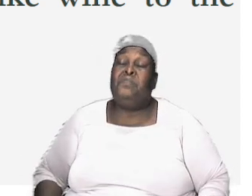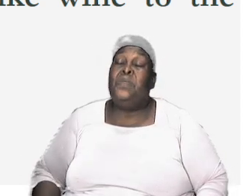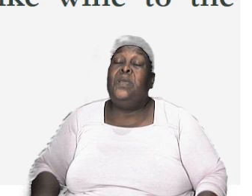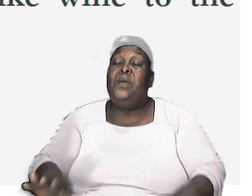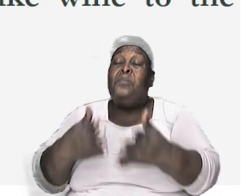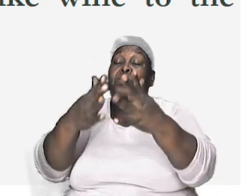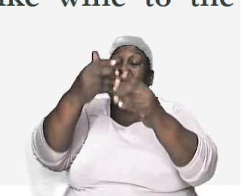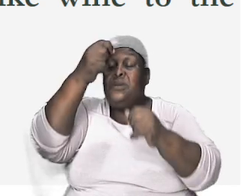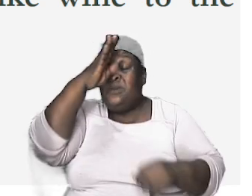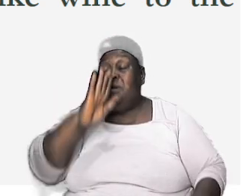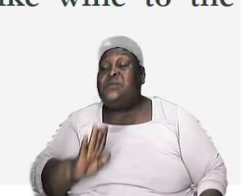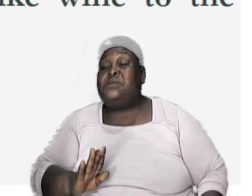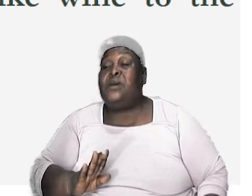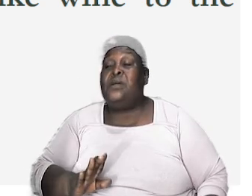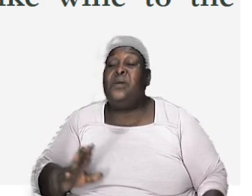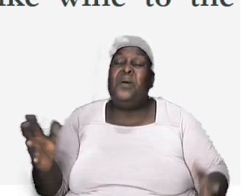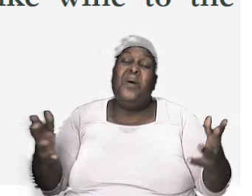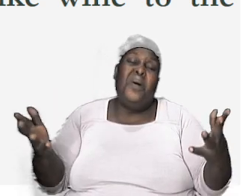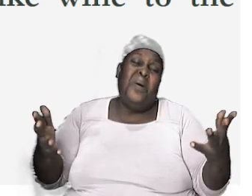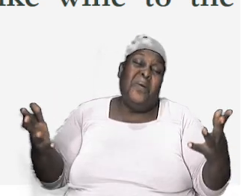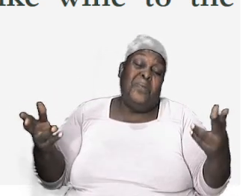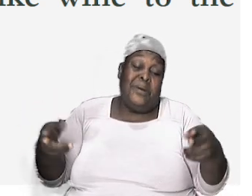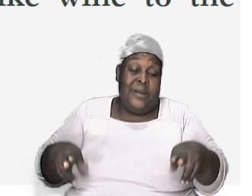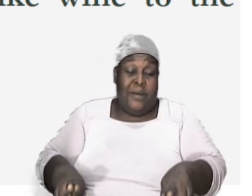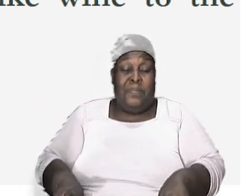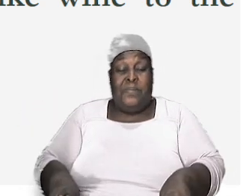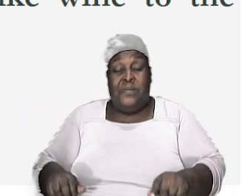Praise God. But guess what